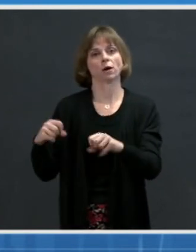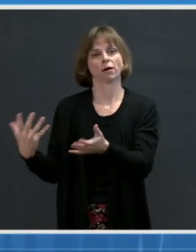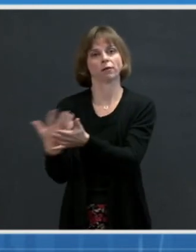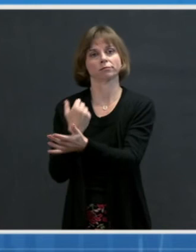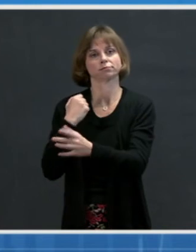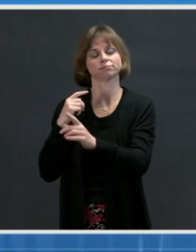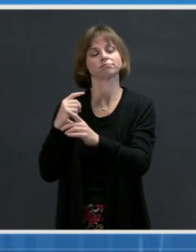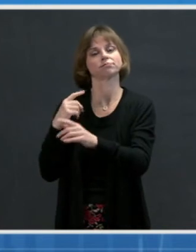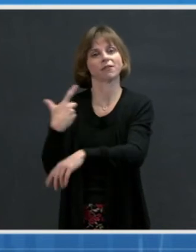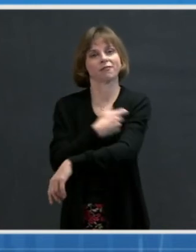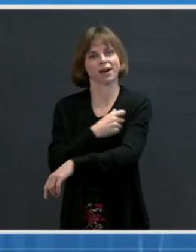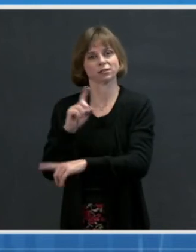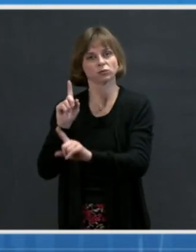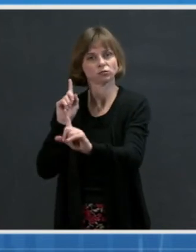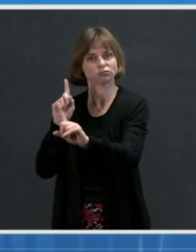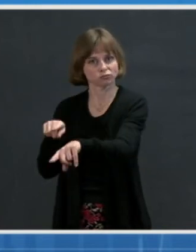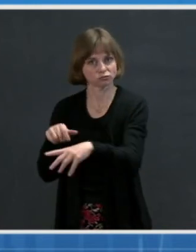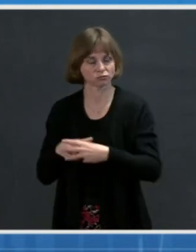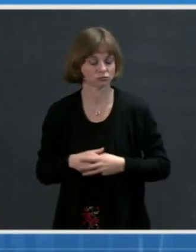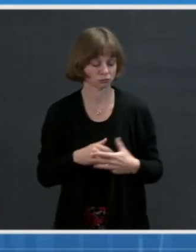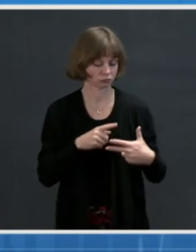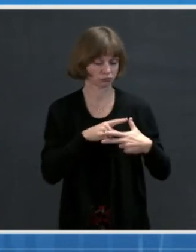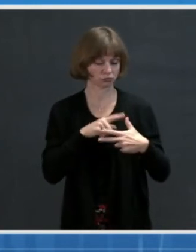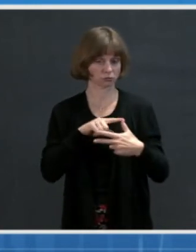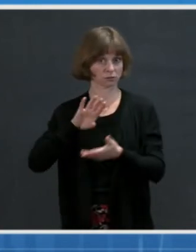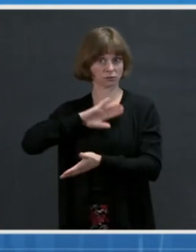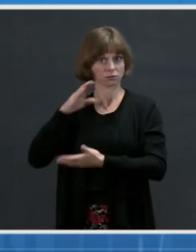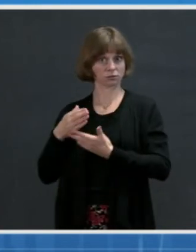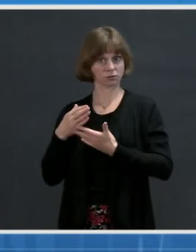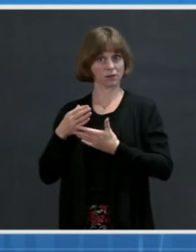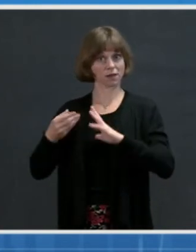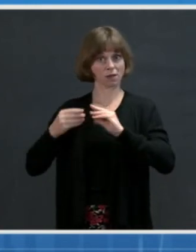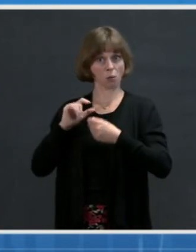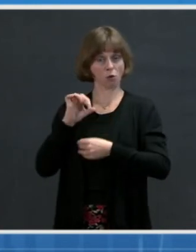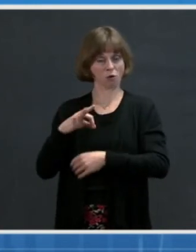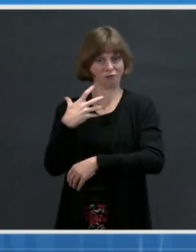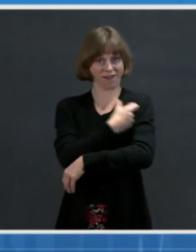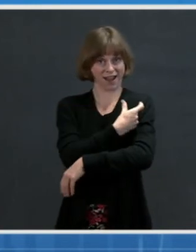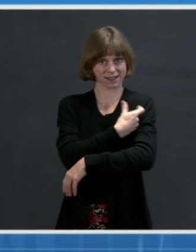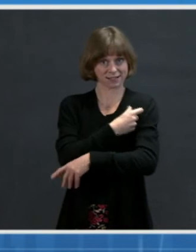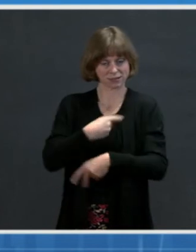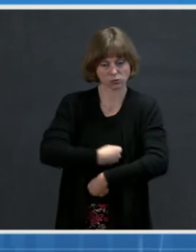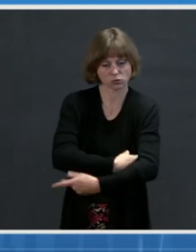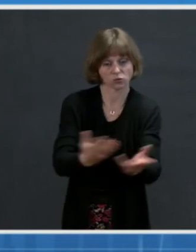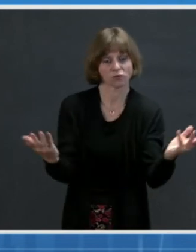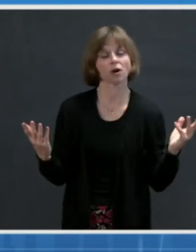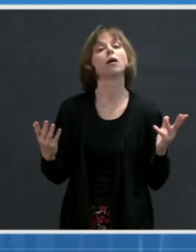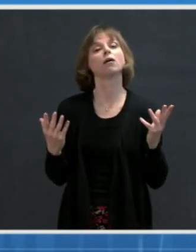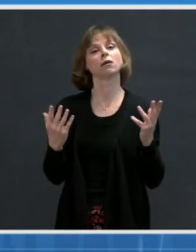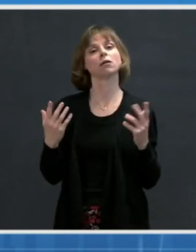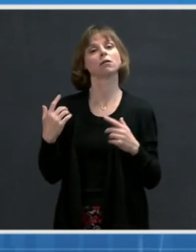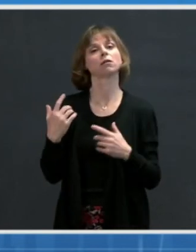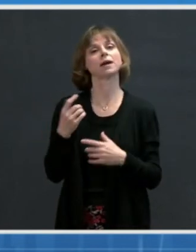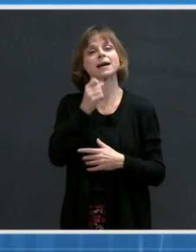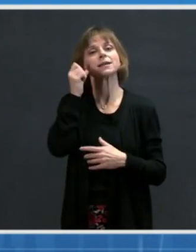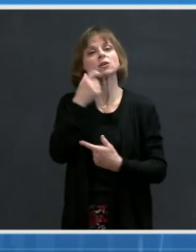First, on vaccine supply. Yesterday, we announced the 5th consecutive week of supply increases to